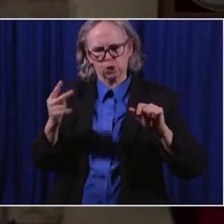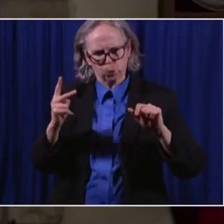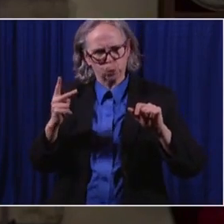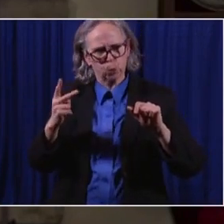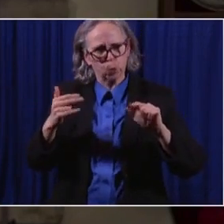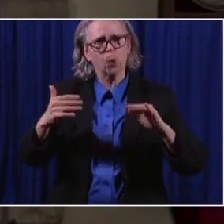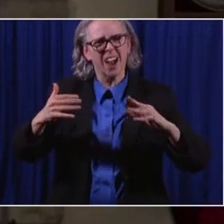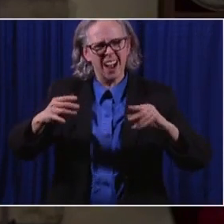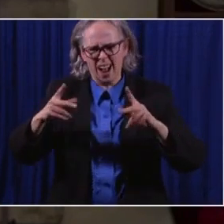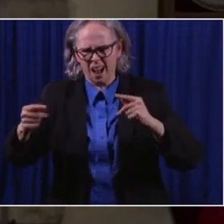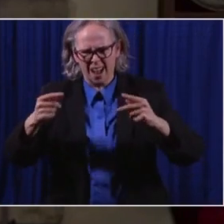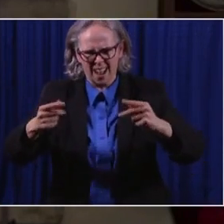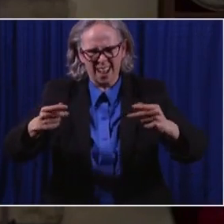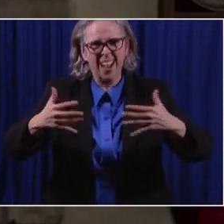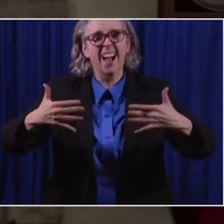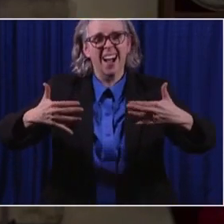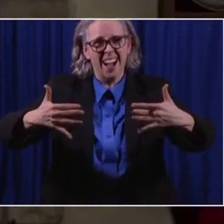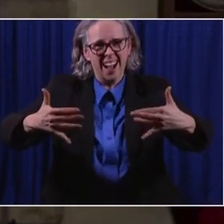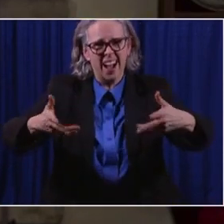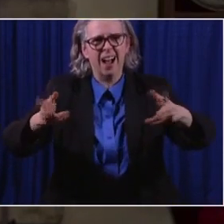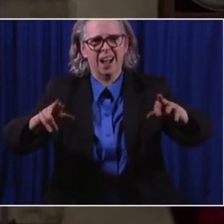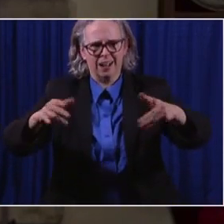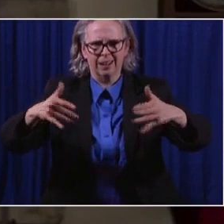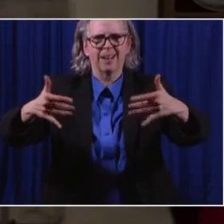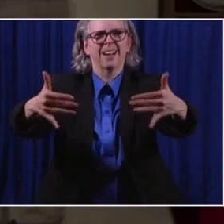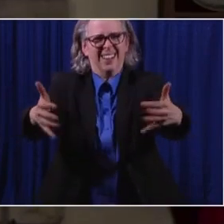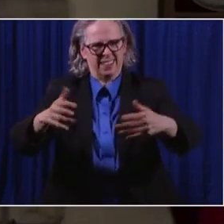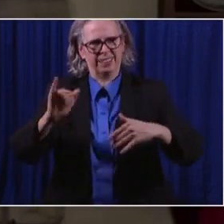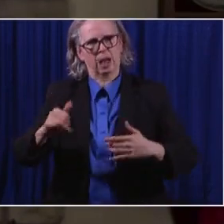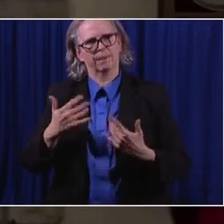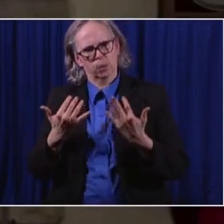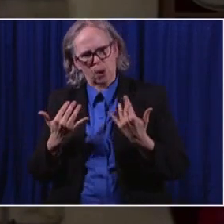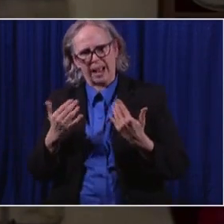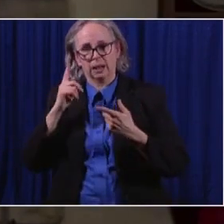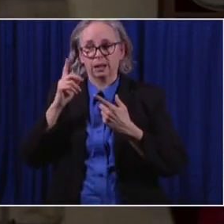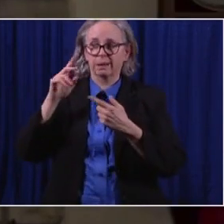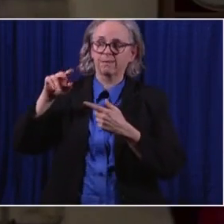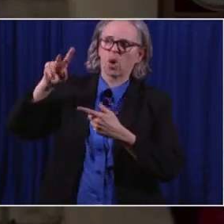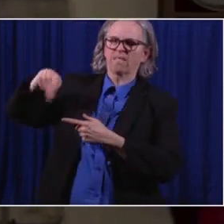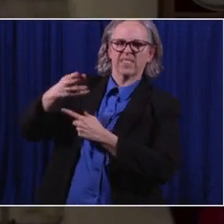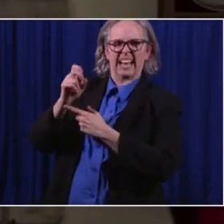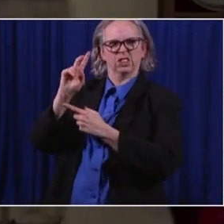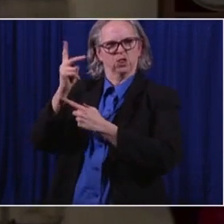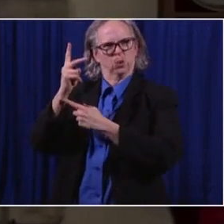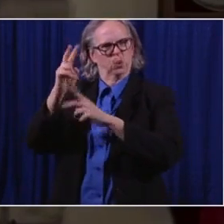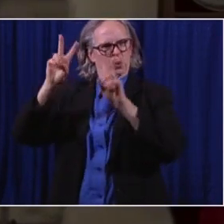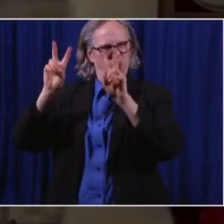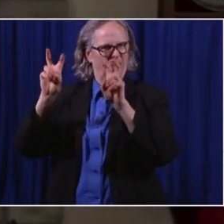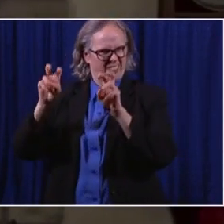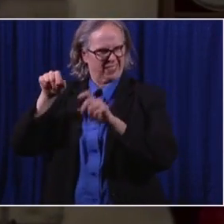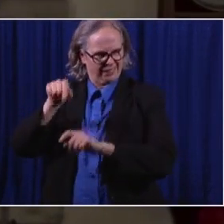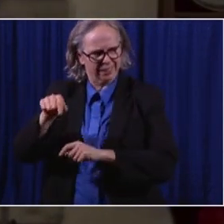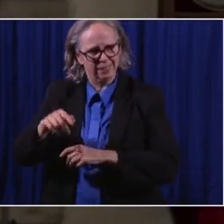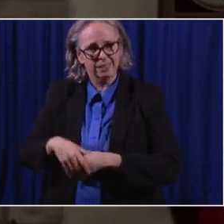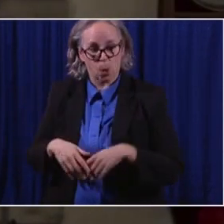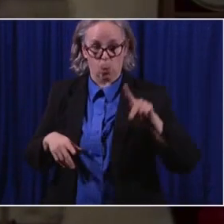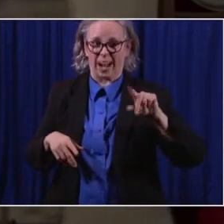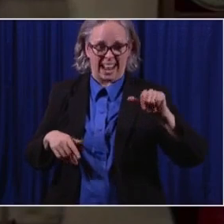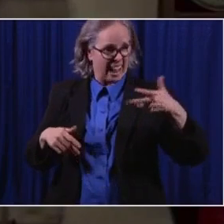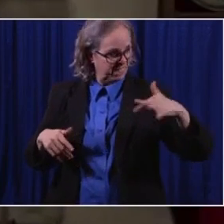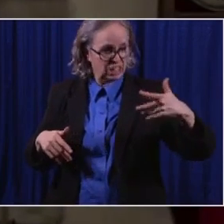would be able to go into this next phase, which for today we're calling 2. We'll go into the second phase. And then when